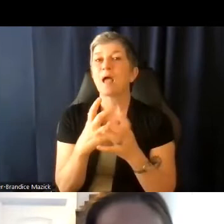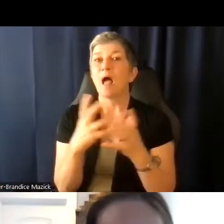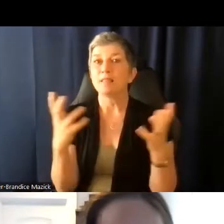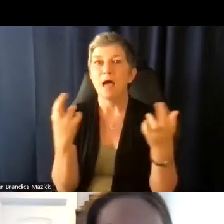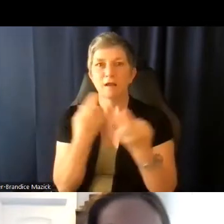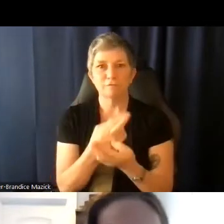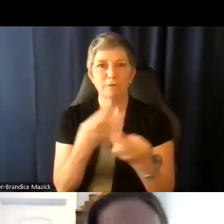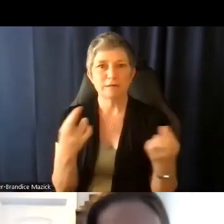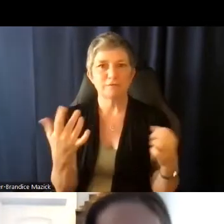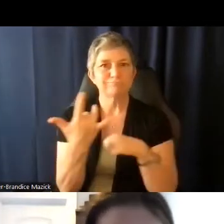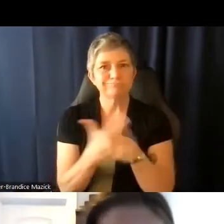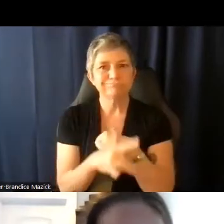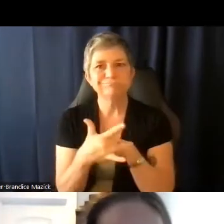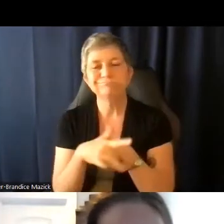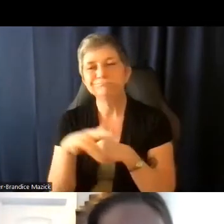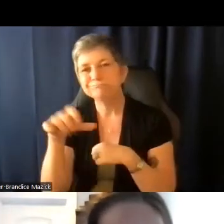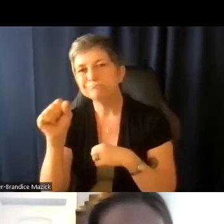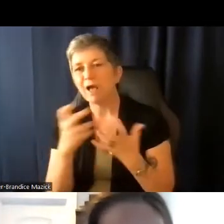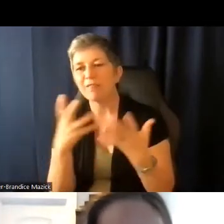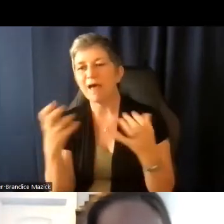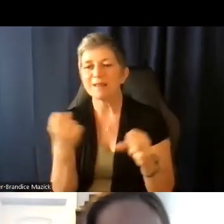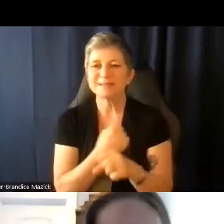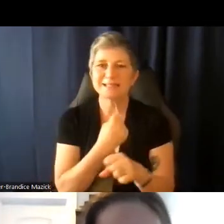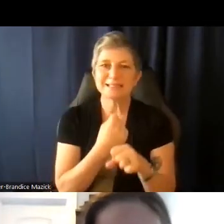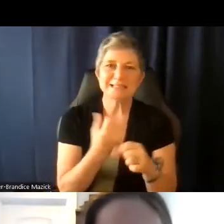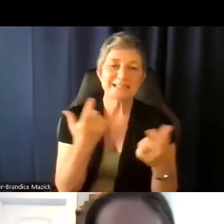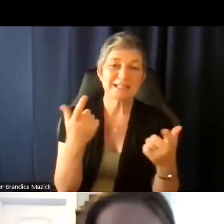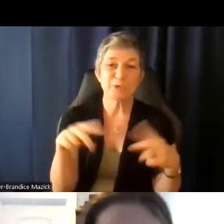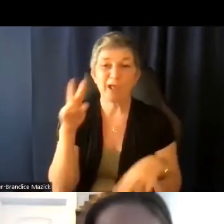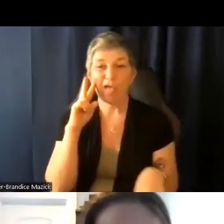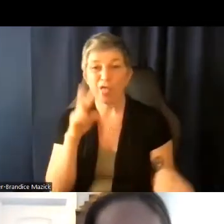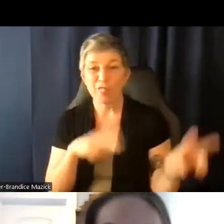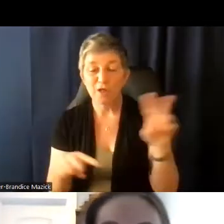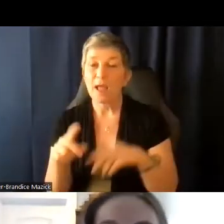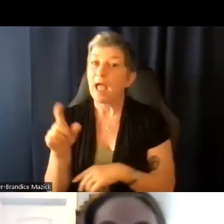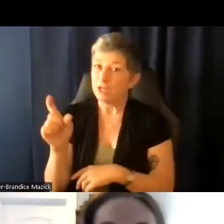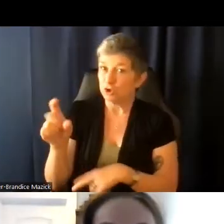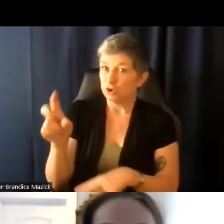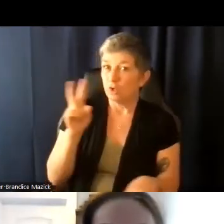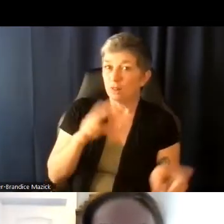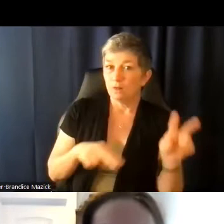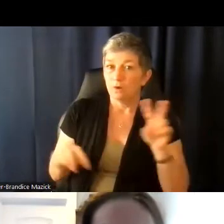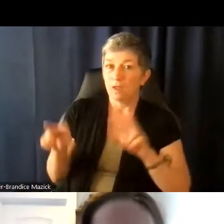out there, a lot of statistics out there that you can look at and you should look at,